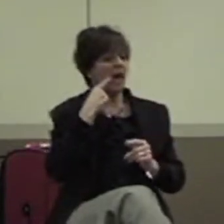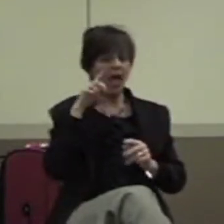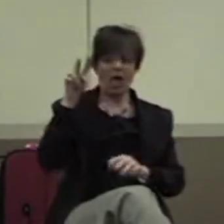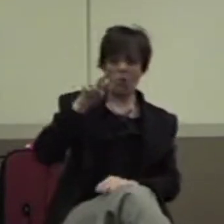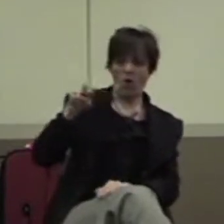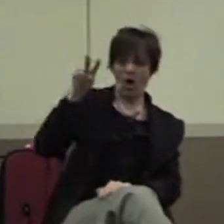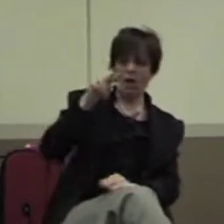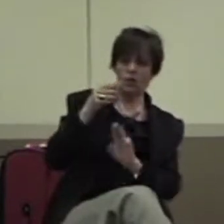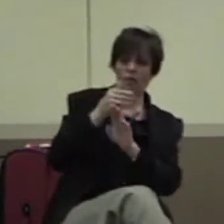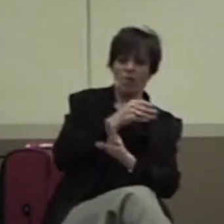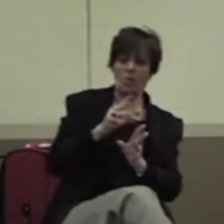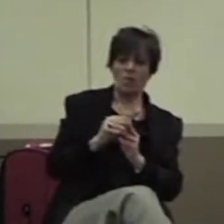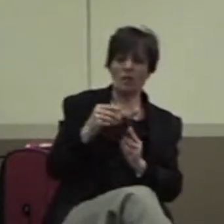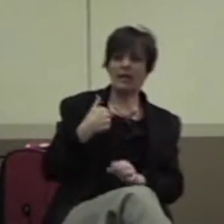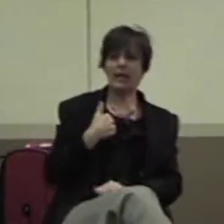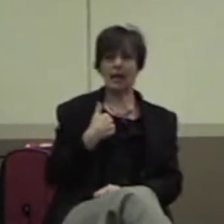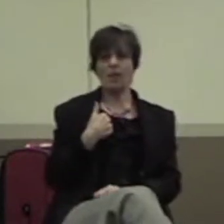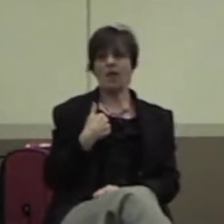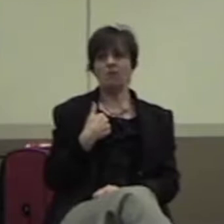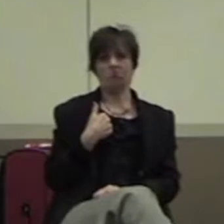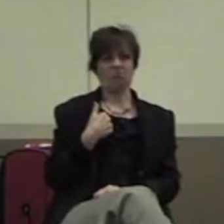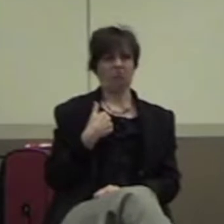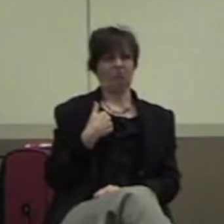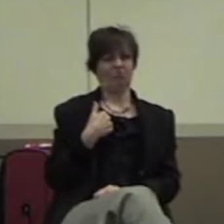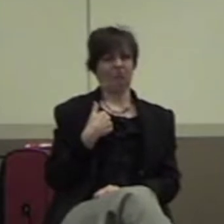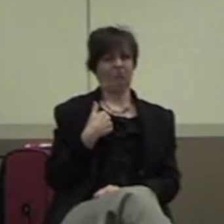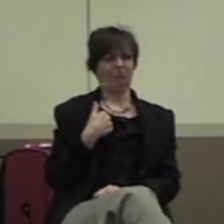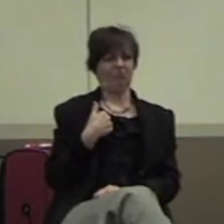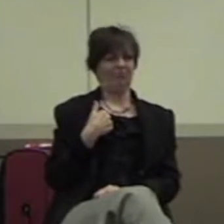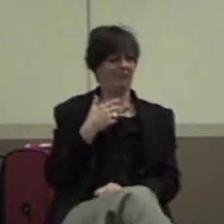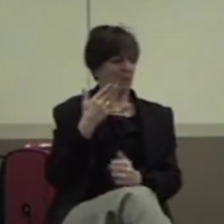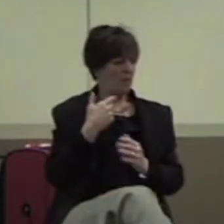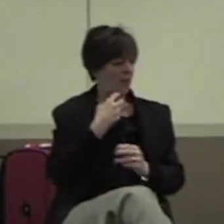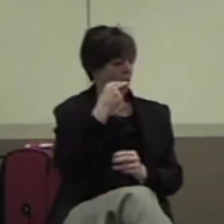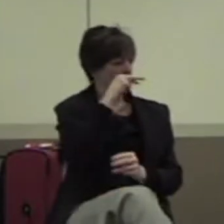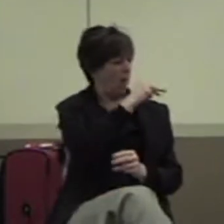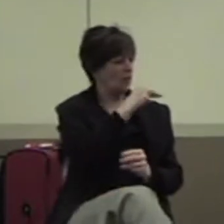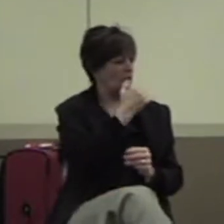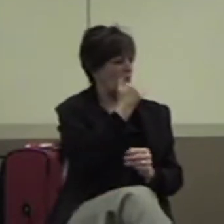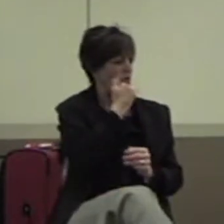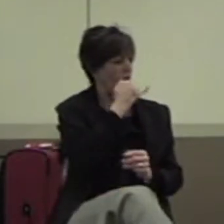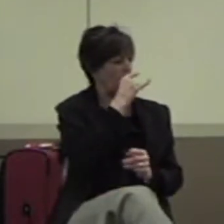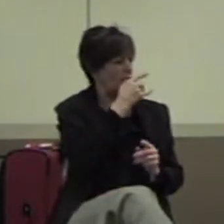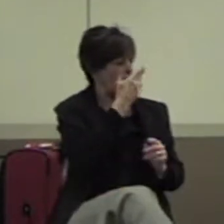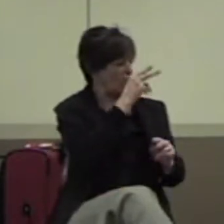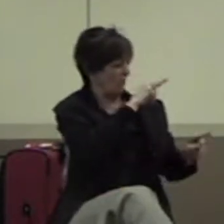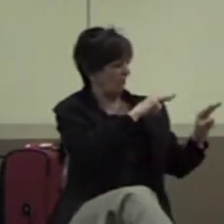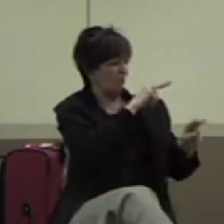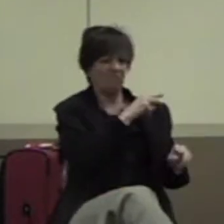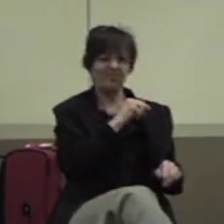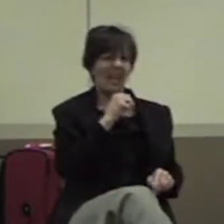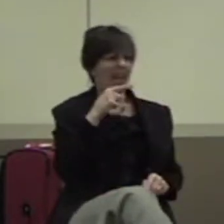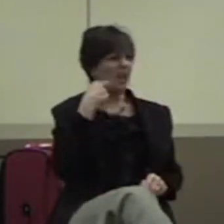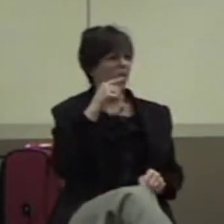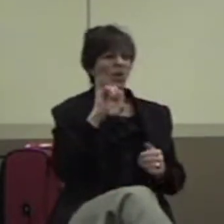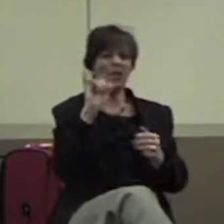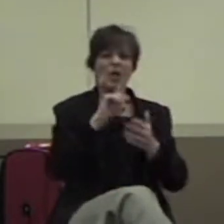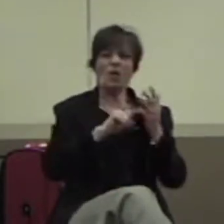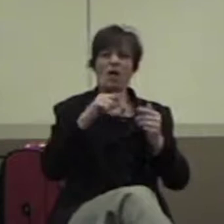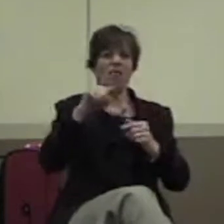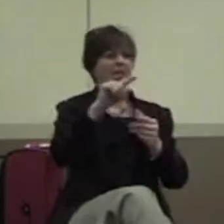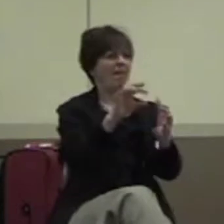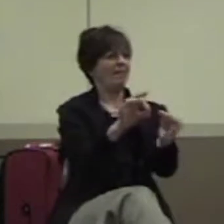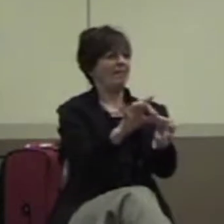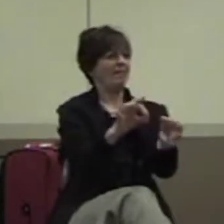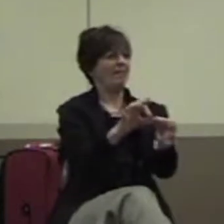I go watch the kid before the meeting, and I'm like, I must have watched the wrong kid, because the kid I was watching didn't look like that. Well, I've